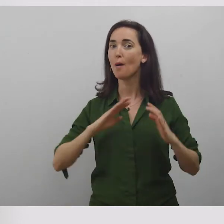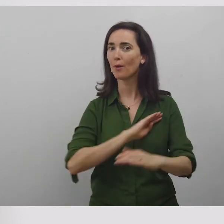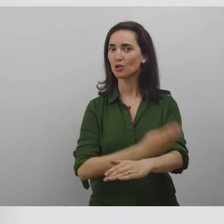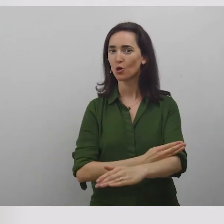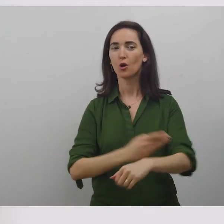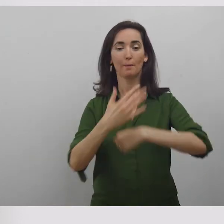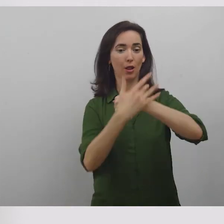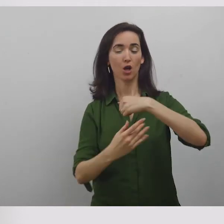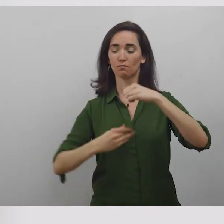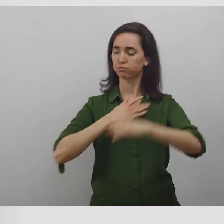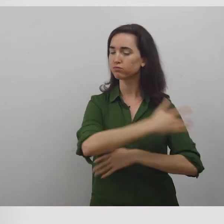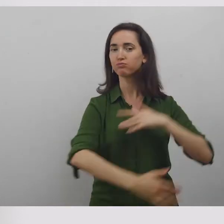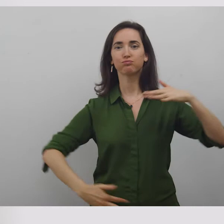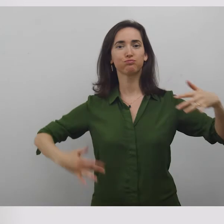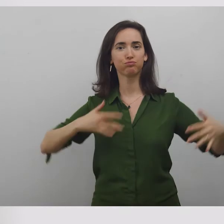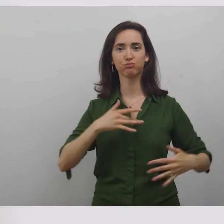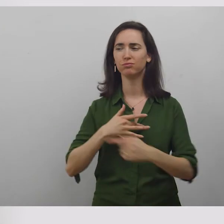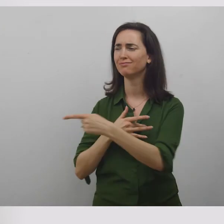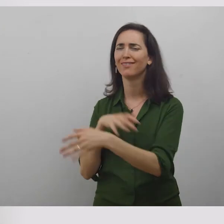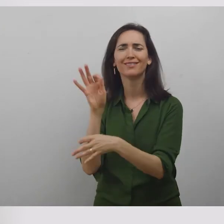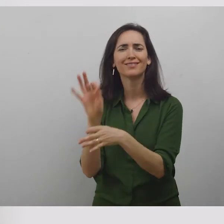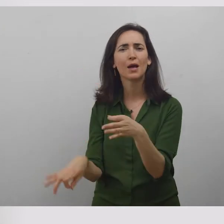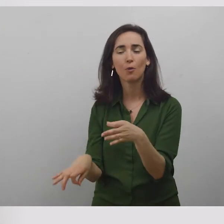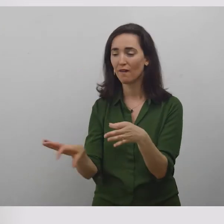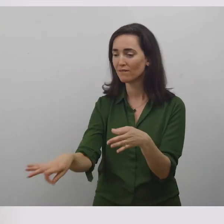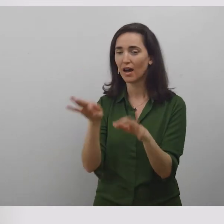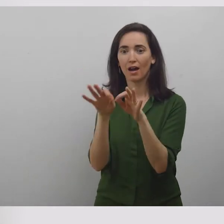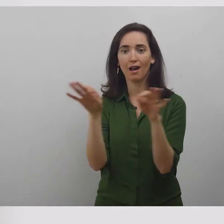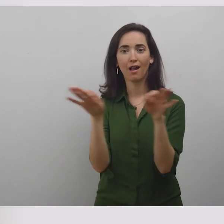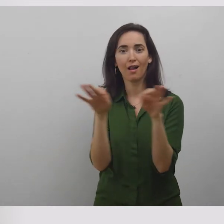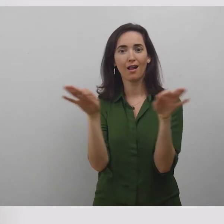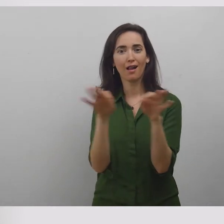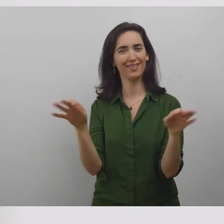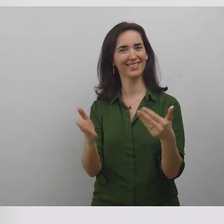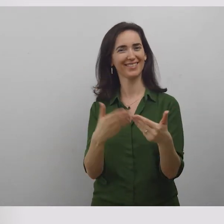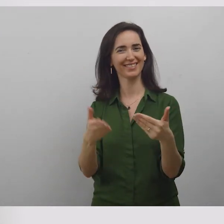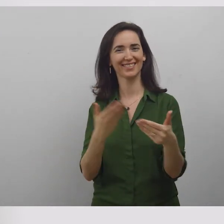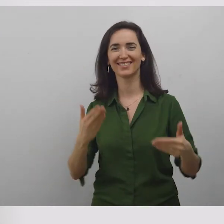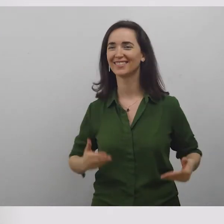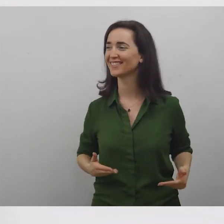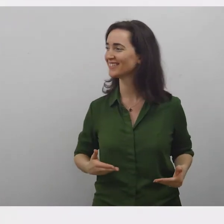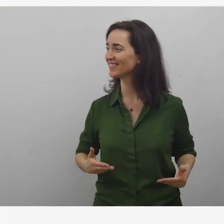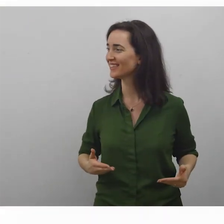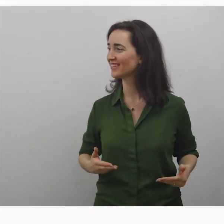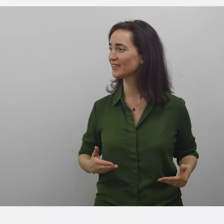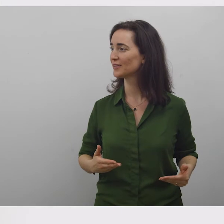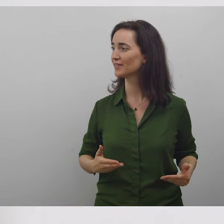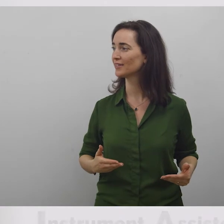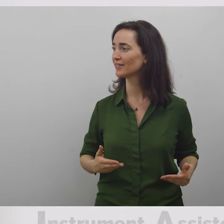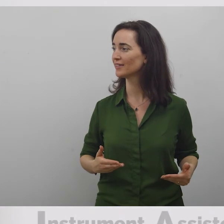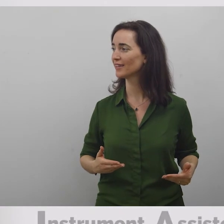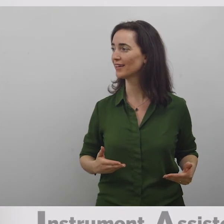And this is a simple little exercise you can do with a very, very easy to find object like a rubber band.